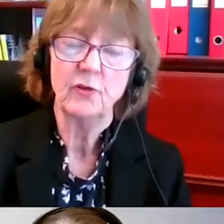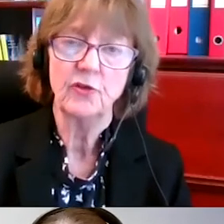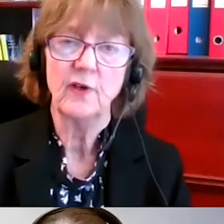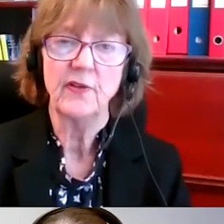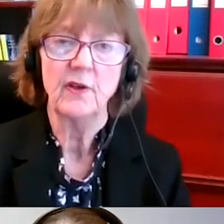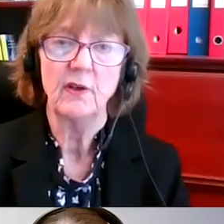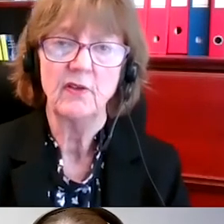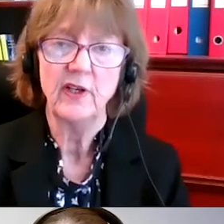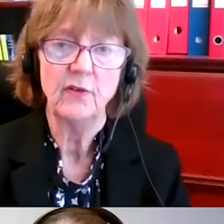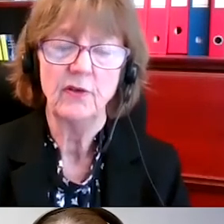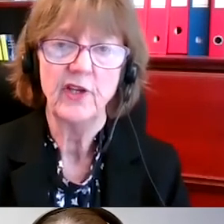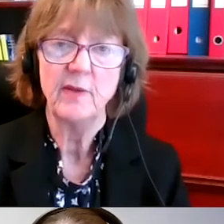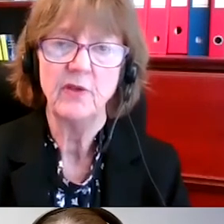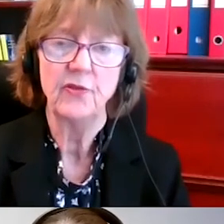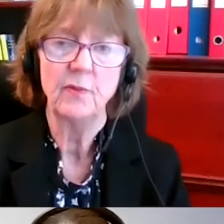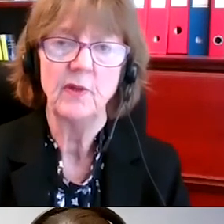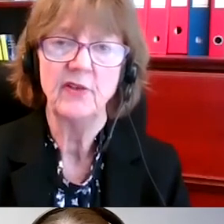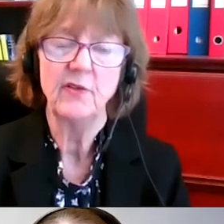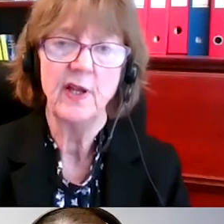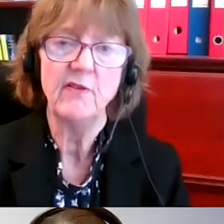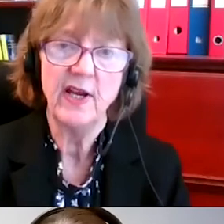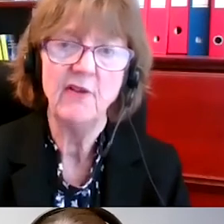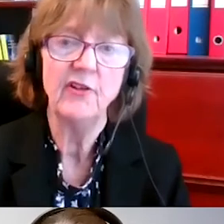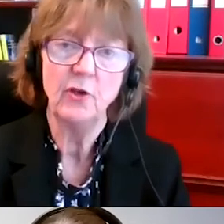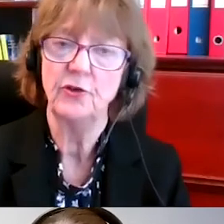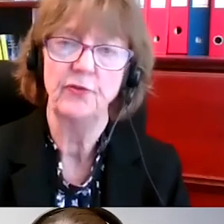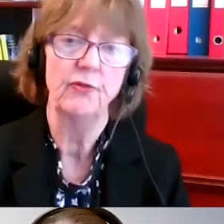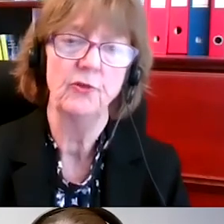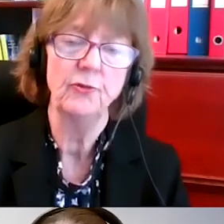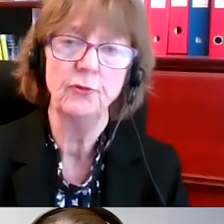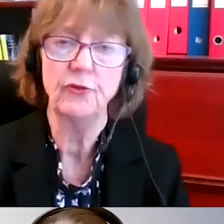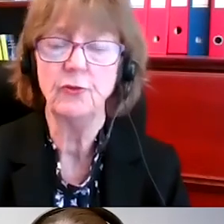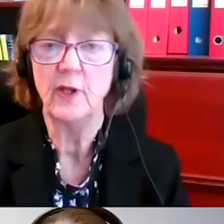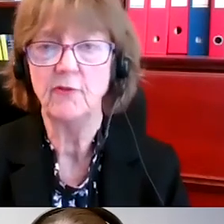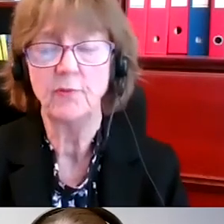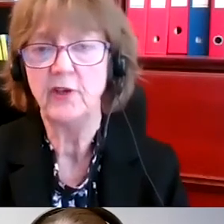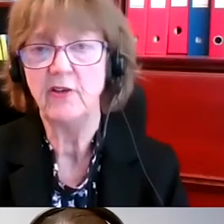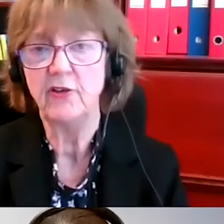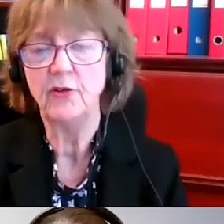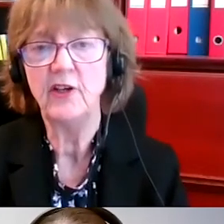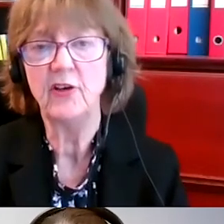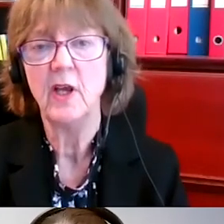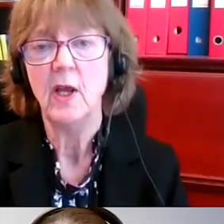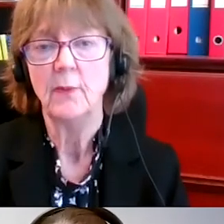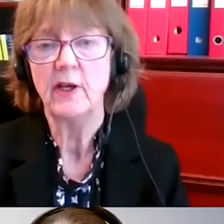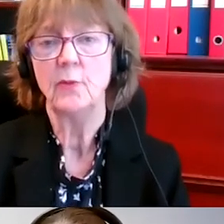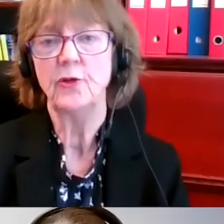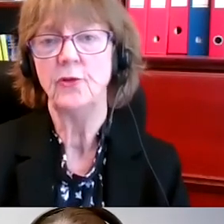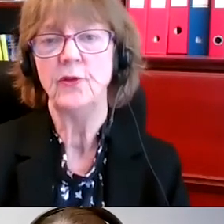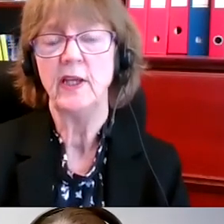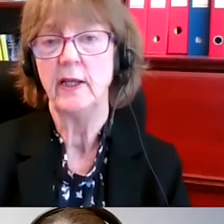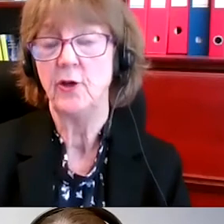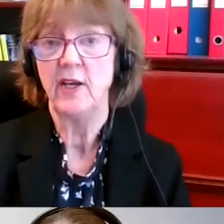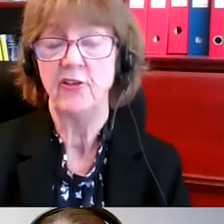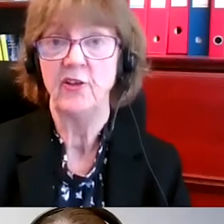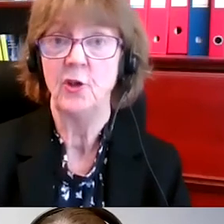This is, of course, a rather general statement from myself, and it varies a lot from school to school and from teacher to teacher. When it comes to